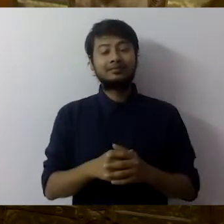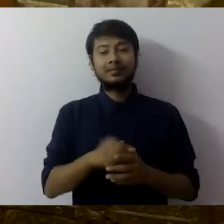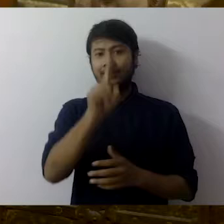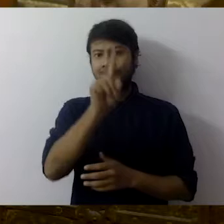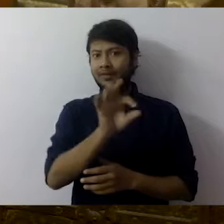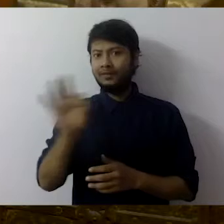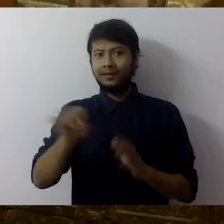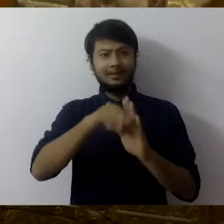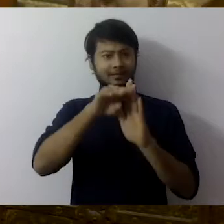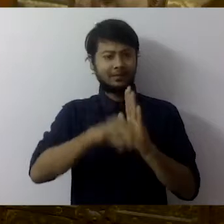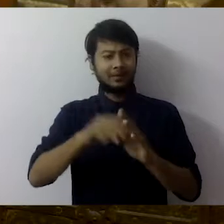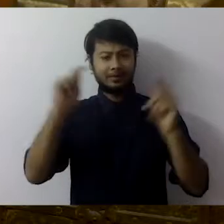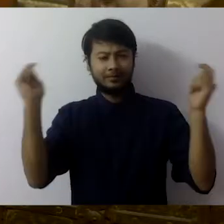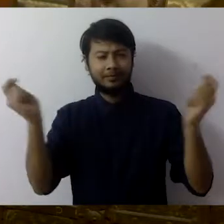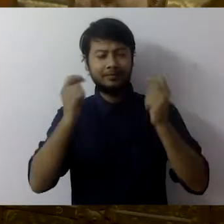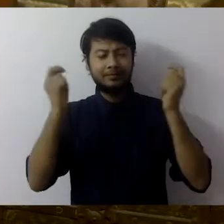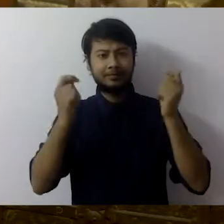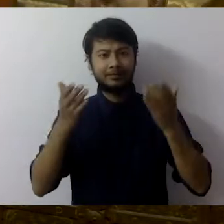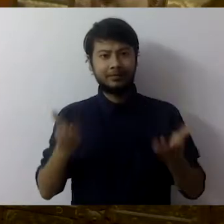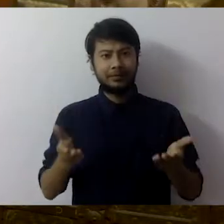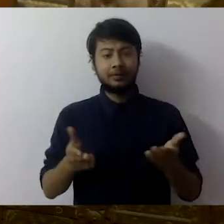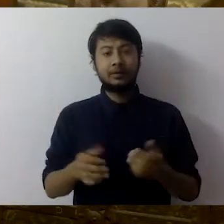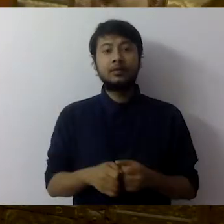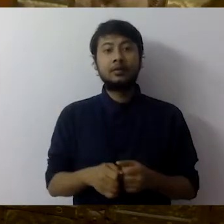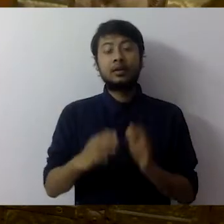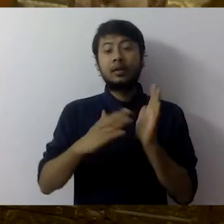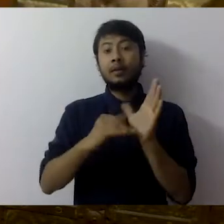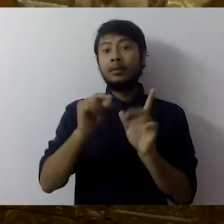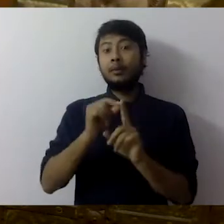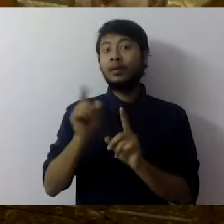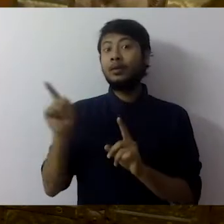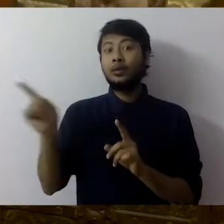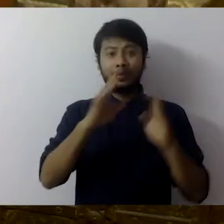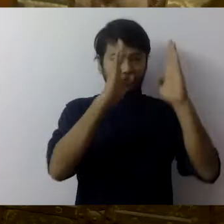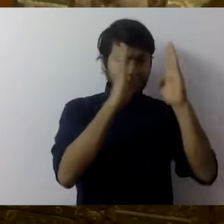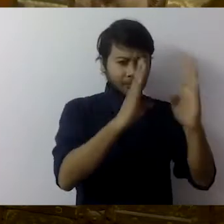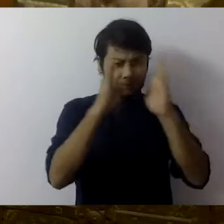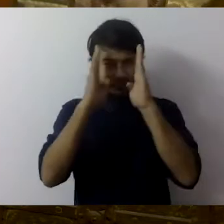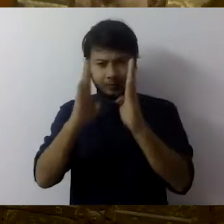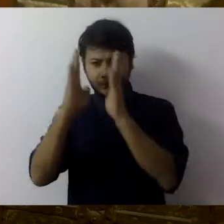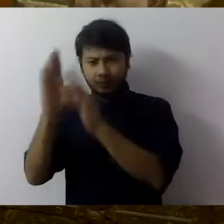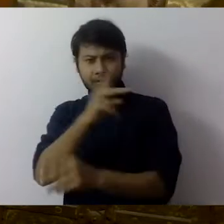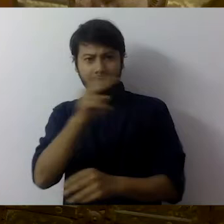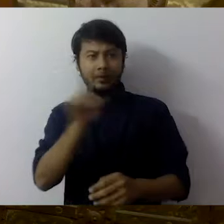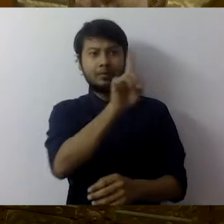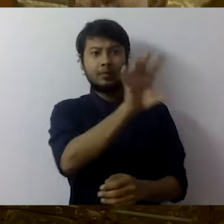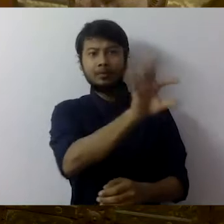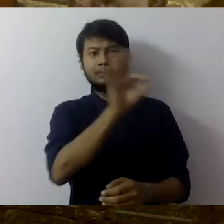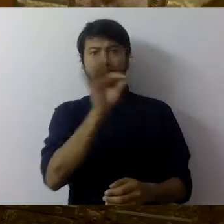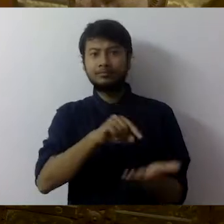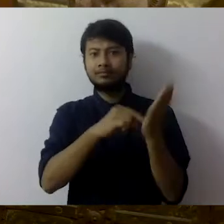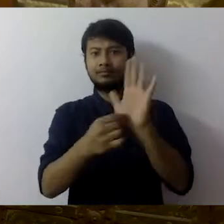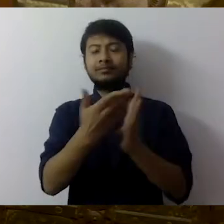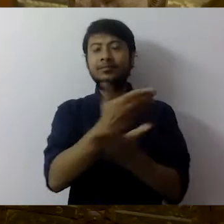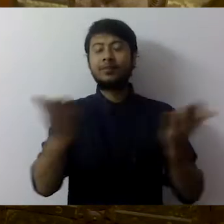MAP features one section of its extensive collections for you to explore and enjoy. And today,